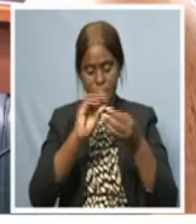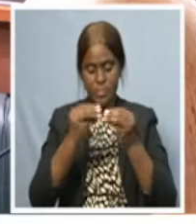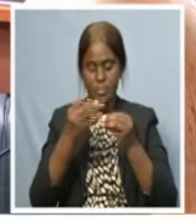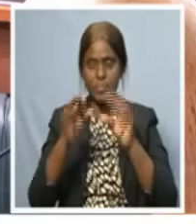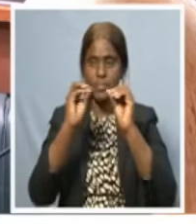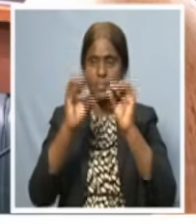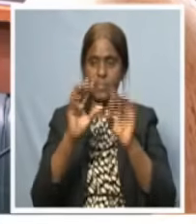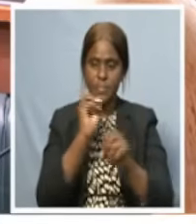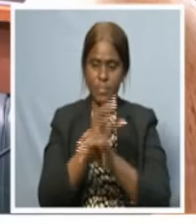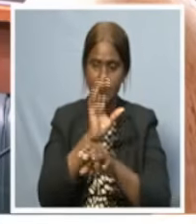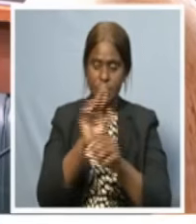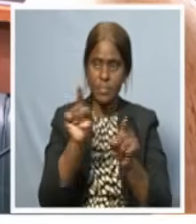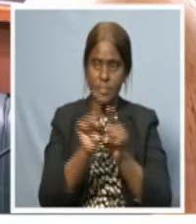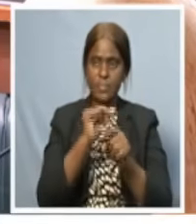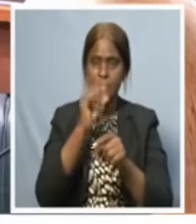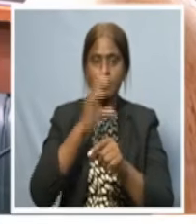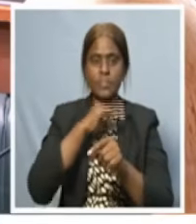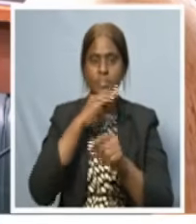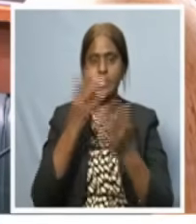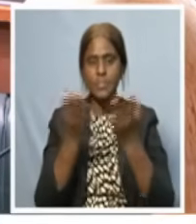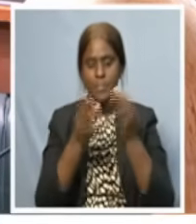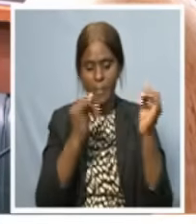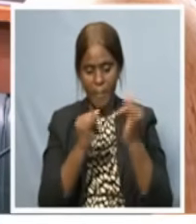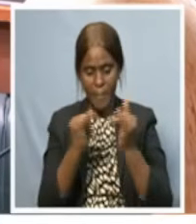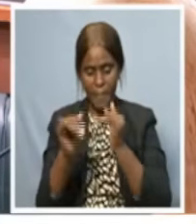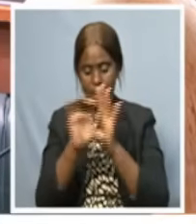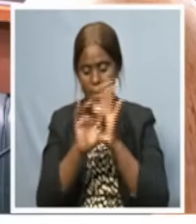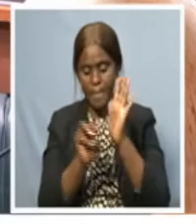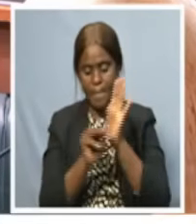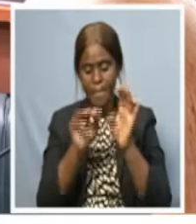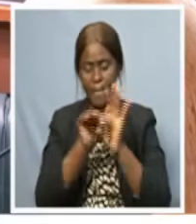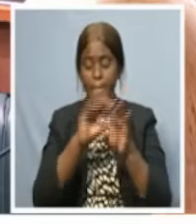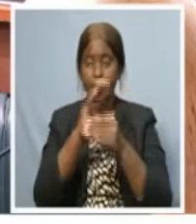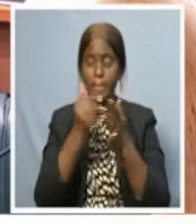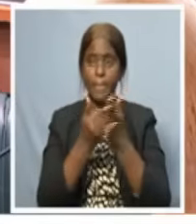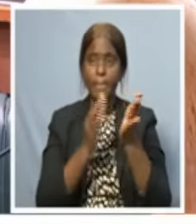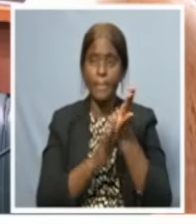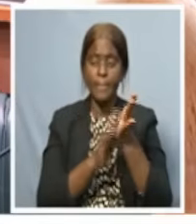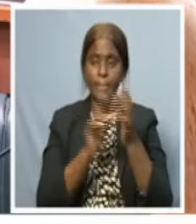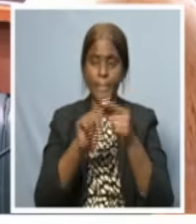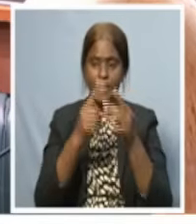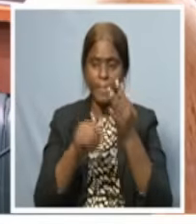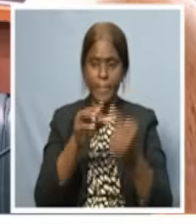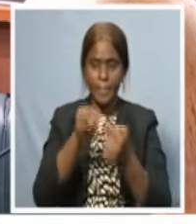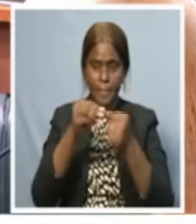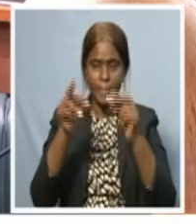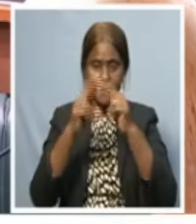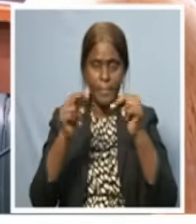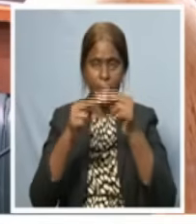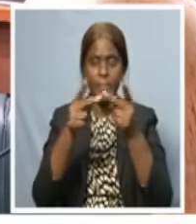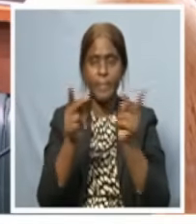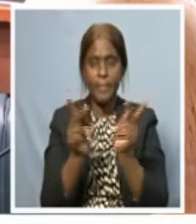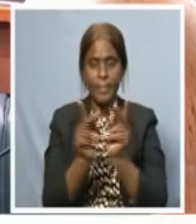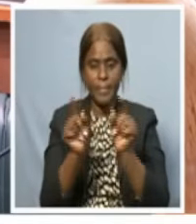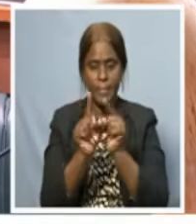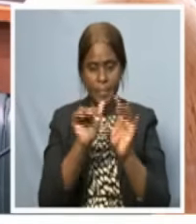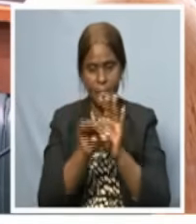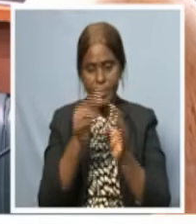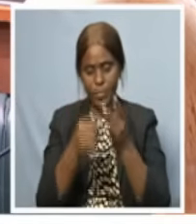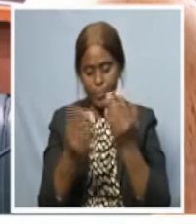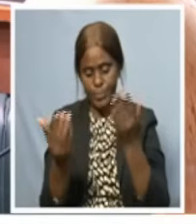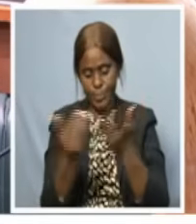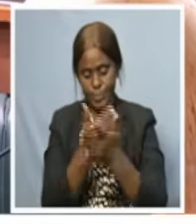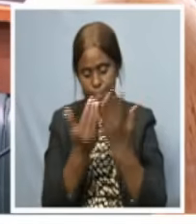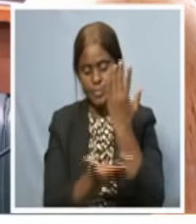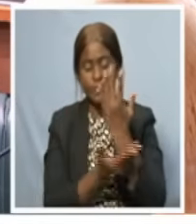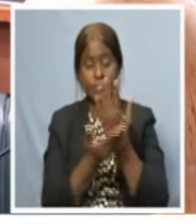teachers available was not adequate to effectively implement the curriculum in all schools, particularly in rural areas and newly